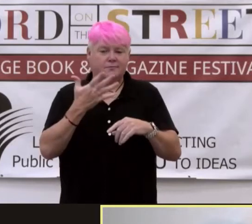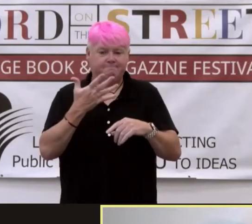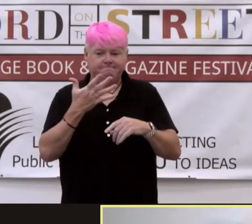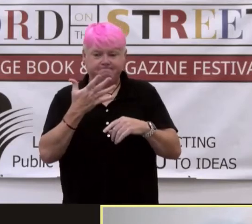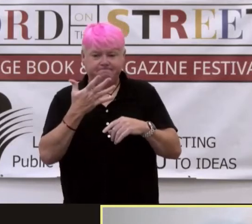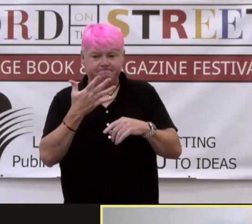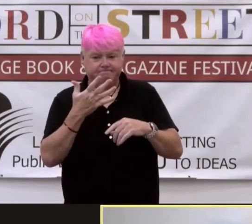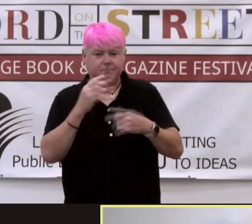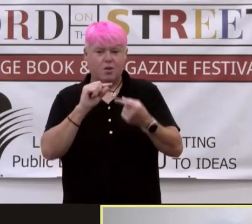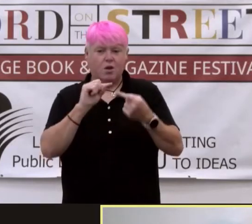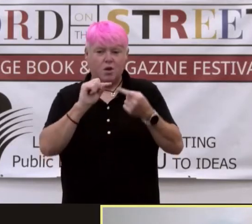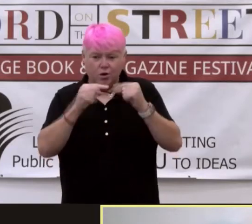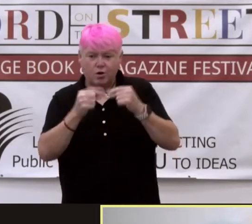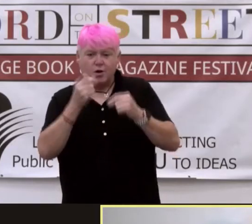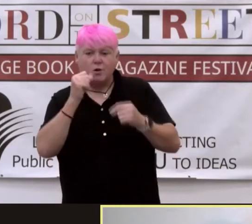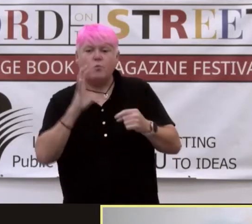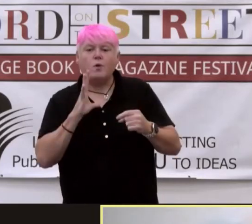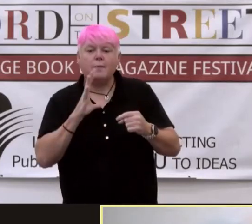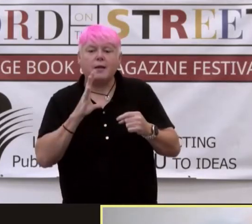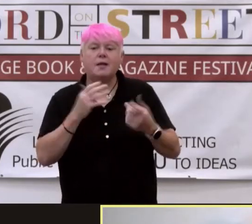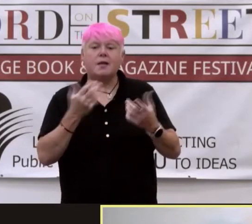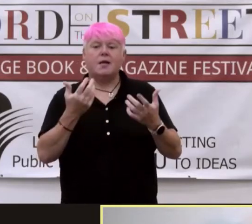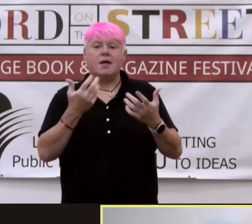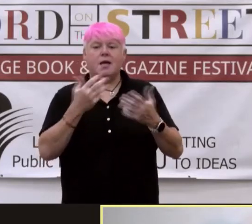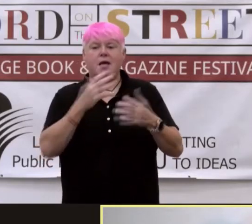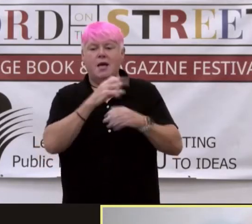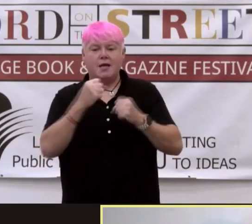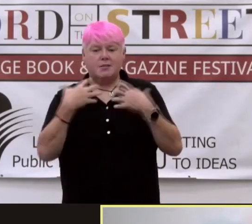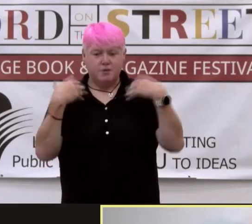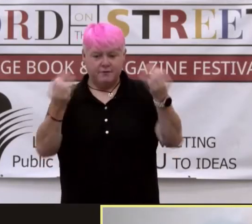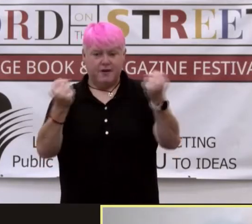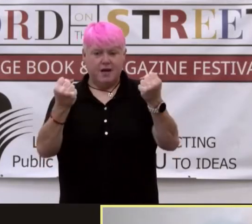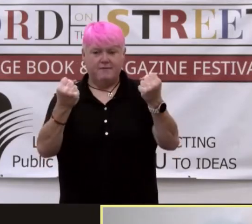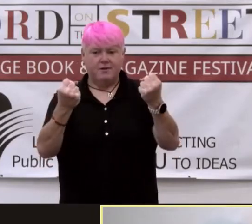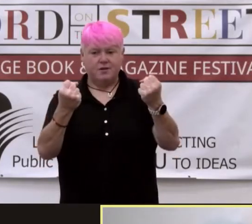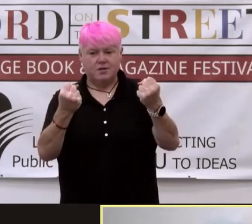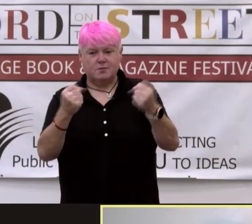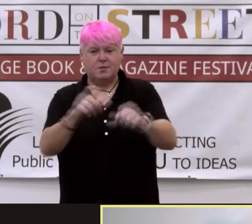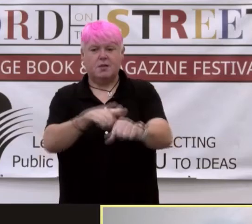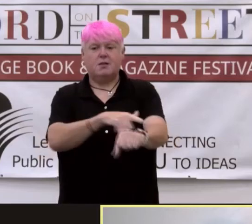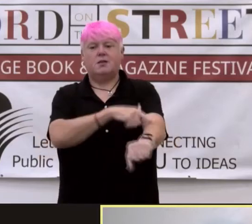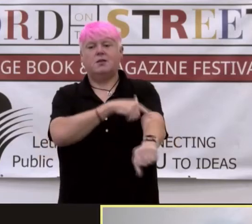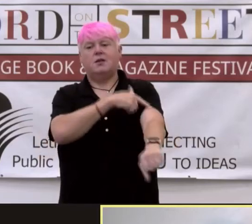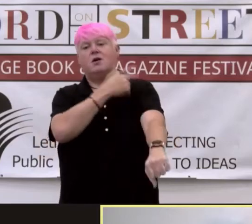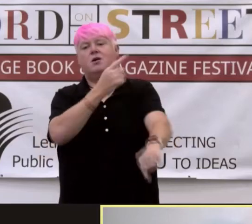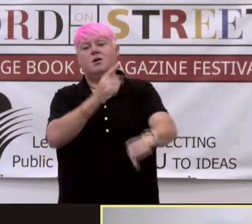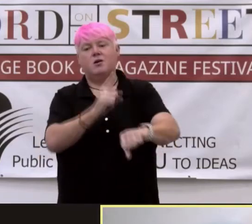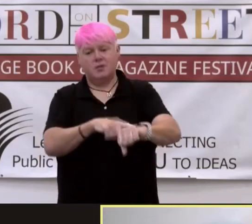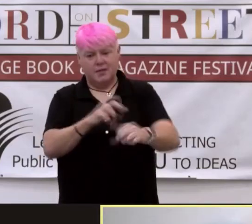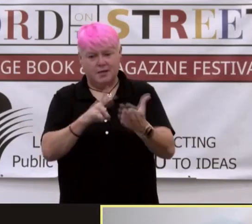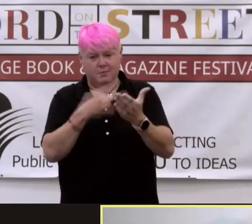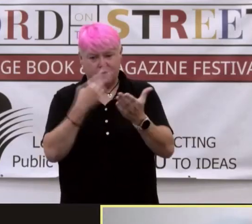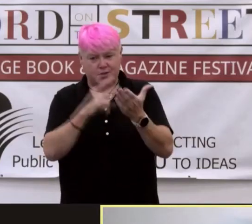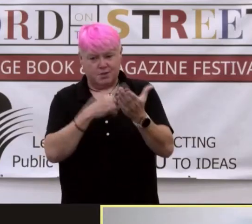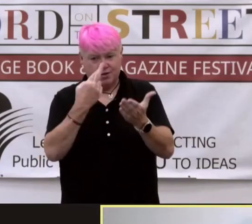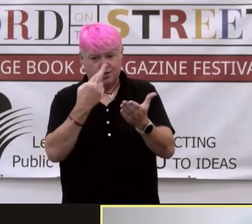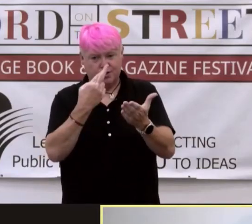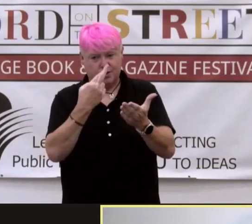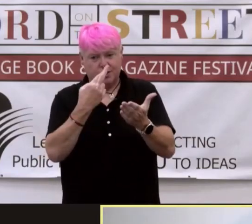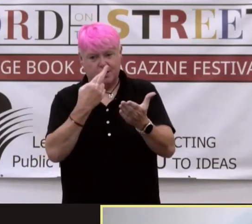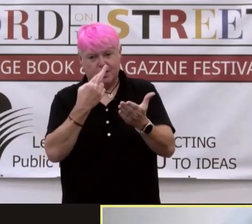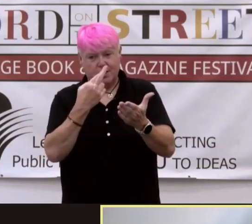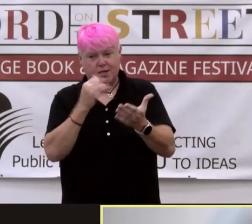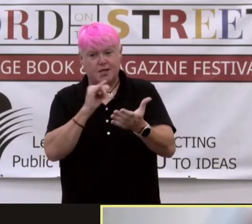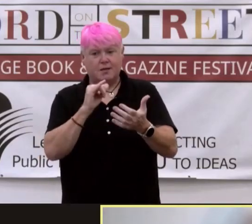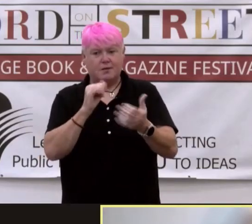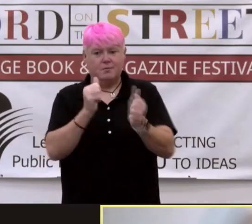on victims and survivors of these kind of assaults. So that's been a long and storied research background that I have there. And then with the project,